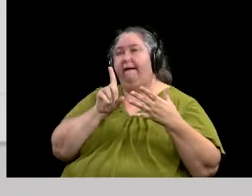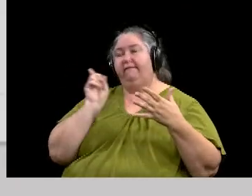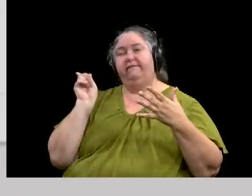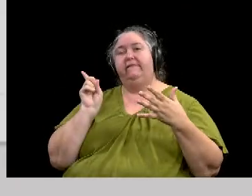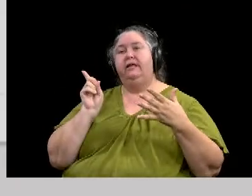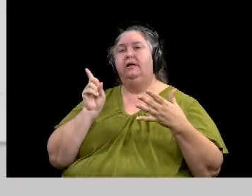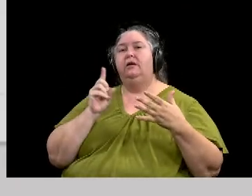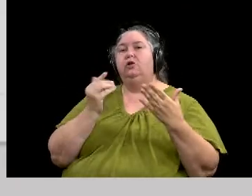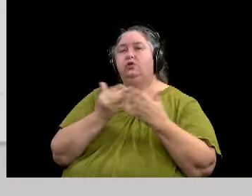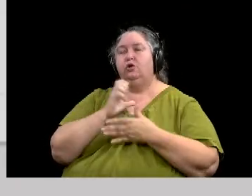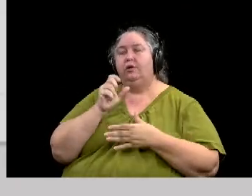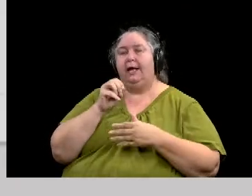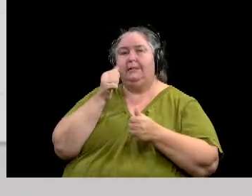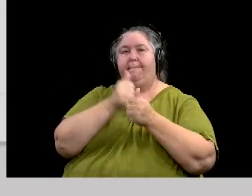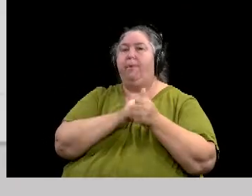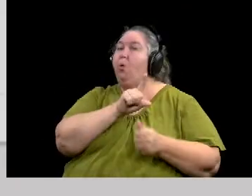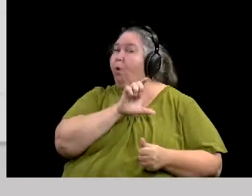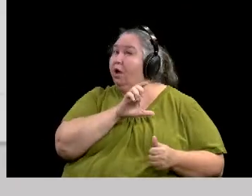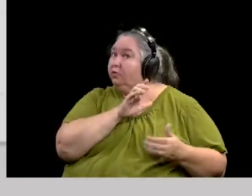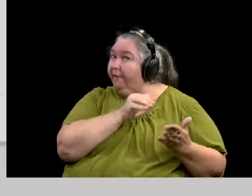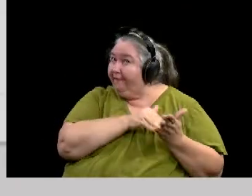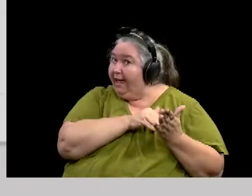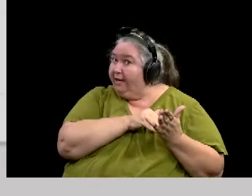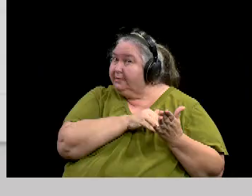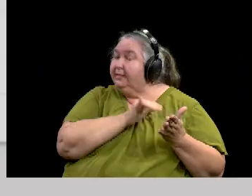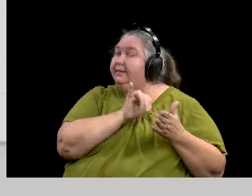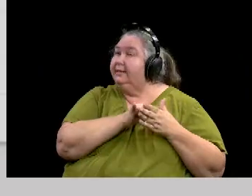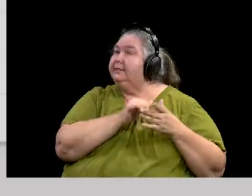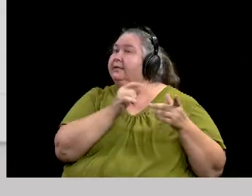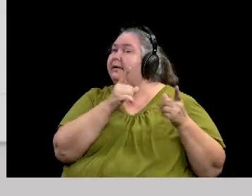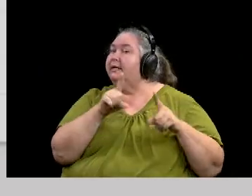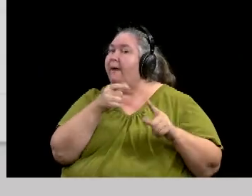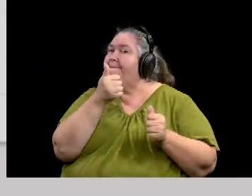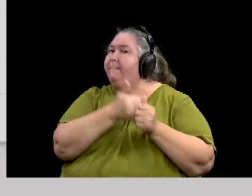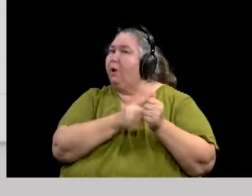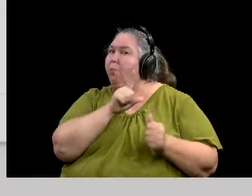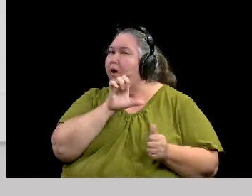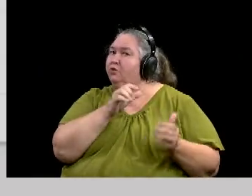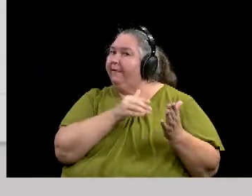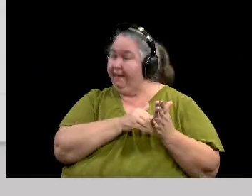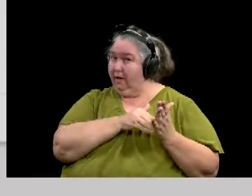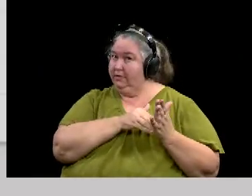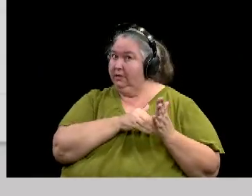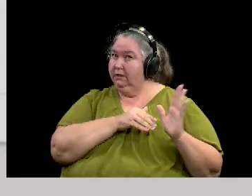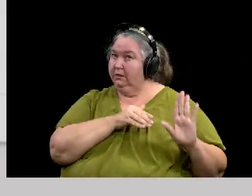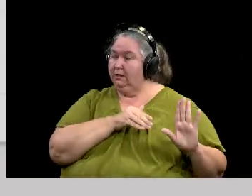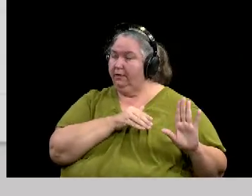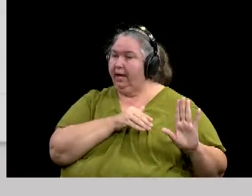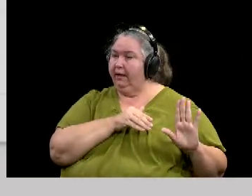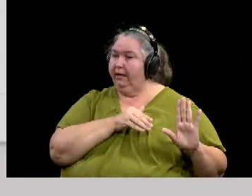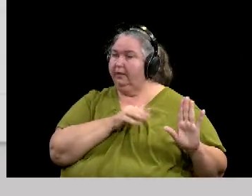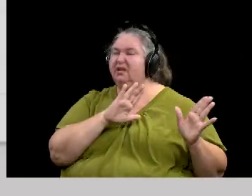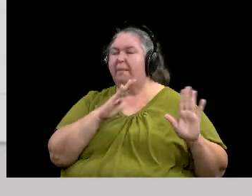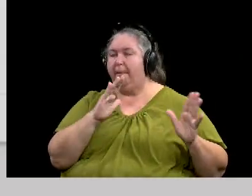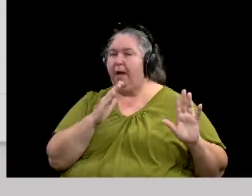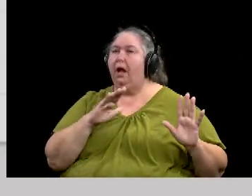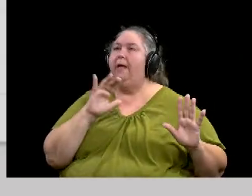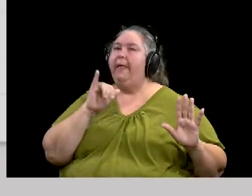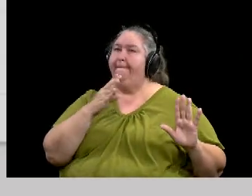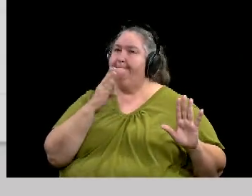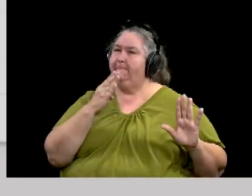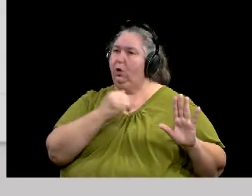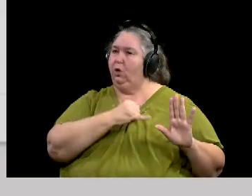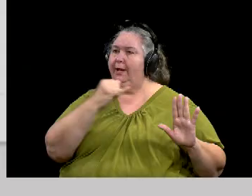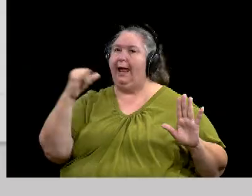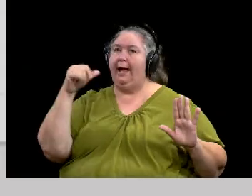incidence graph per 100,000 population. And this blue line is for the United States. And you